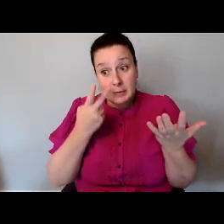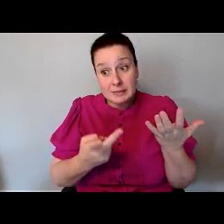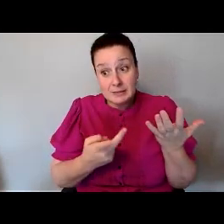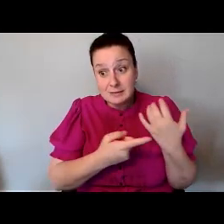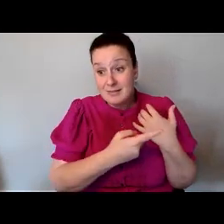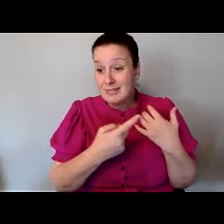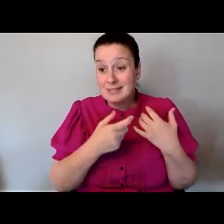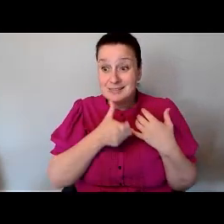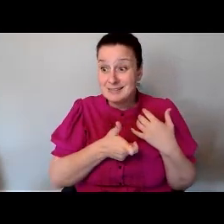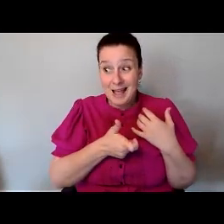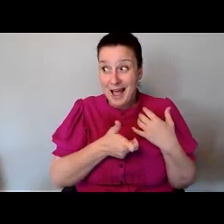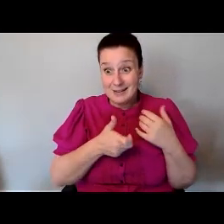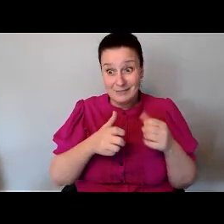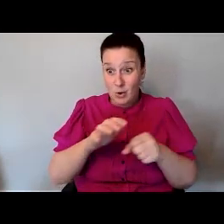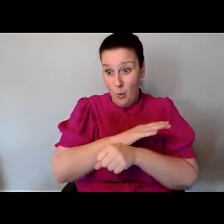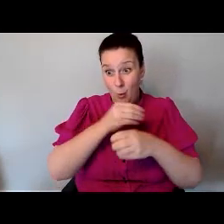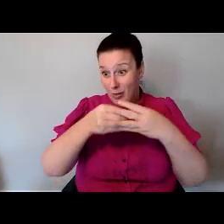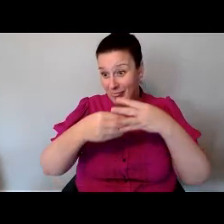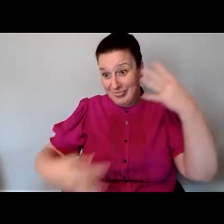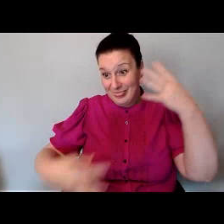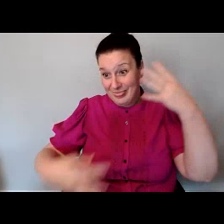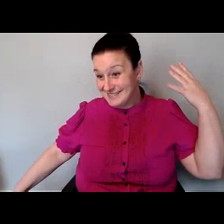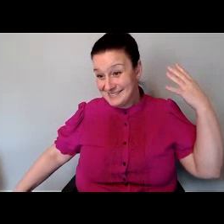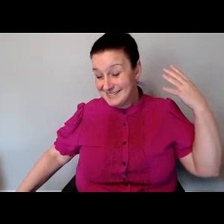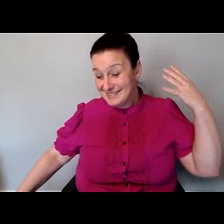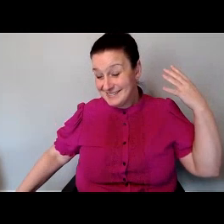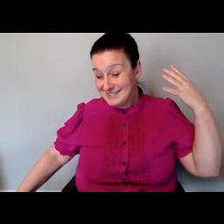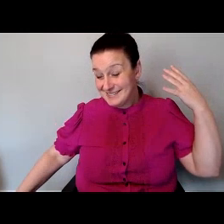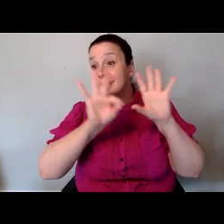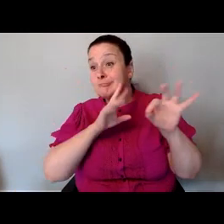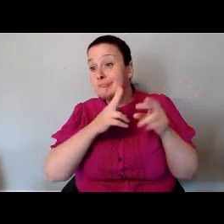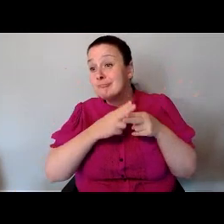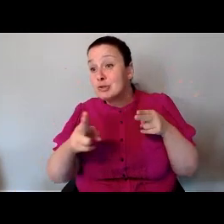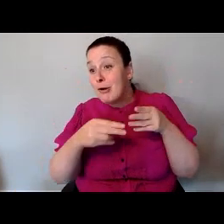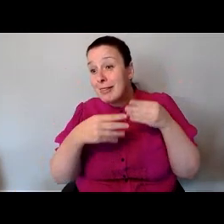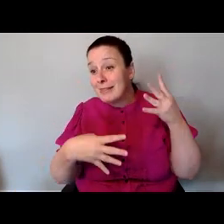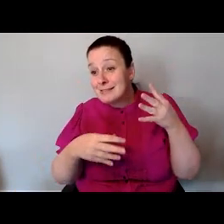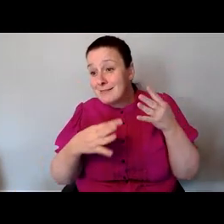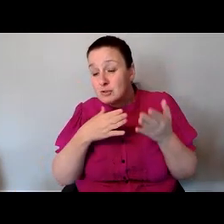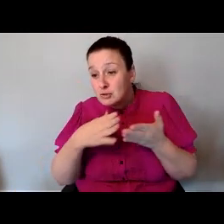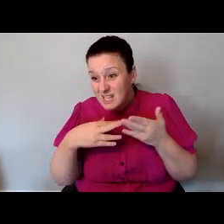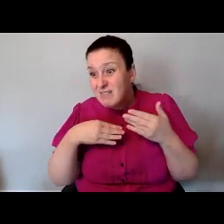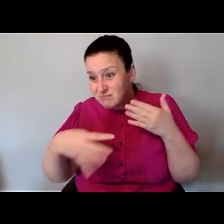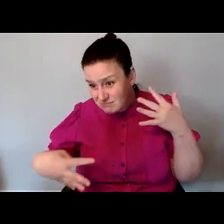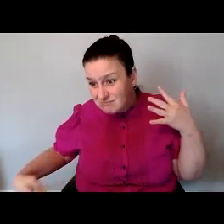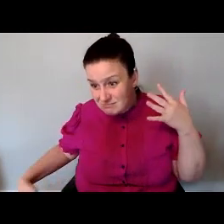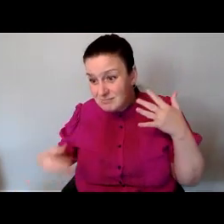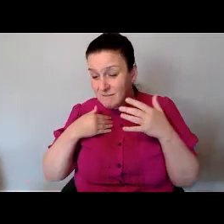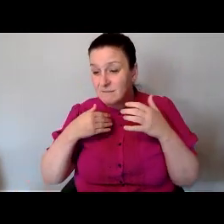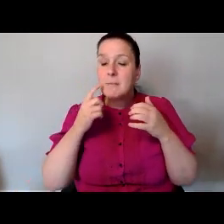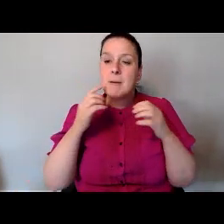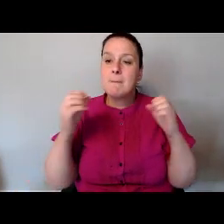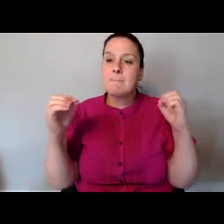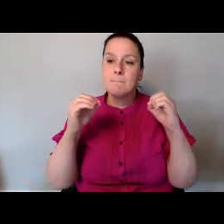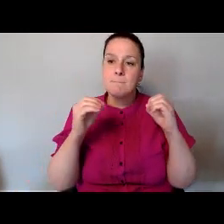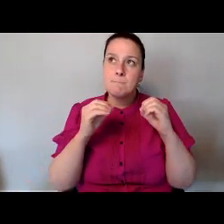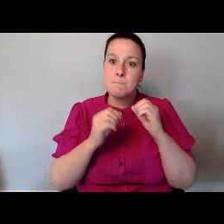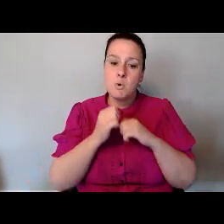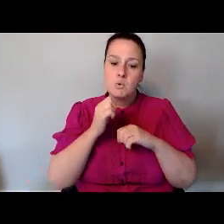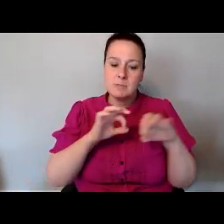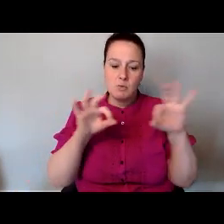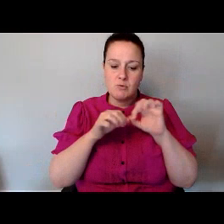not even an exhaustive list. This is just sort of a brief list of services, but the most important thing to remember about